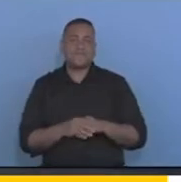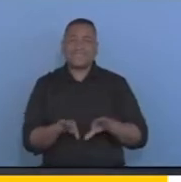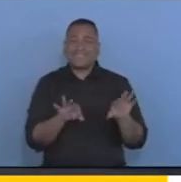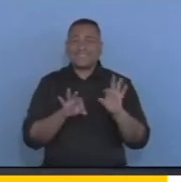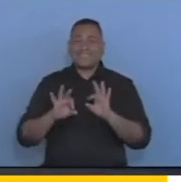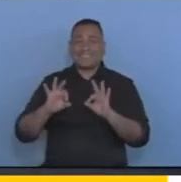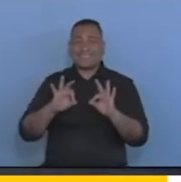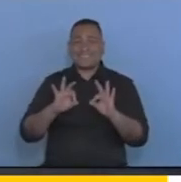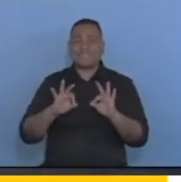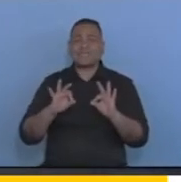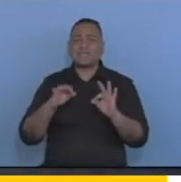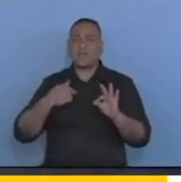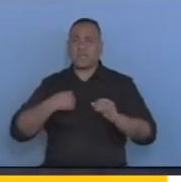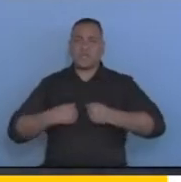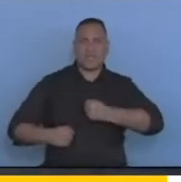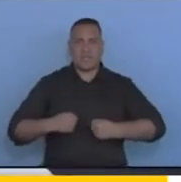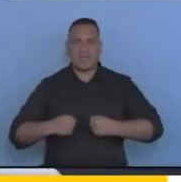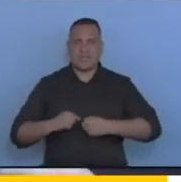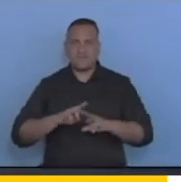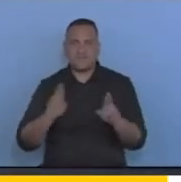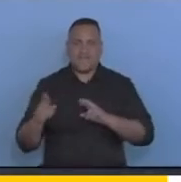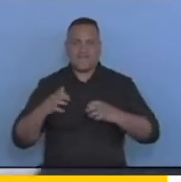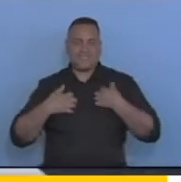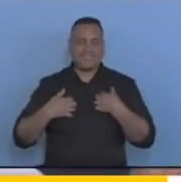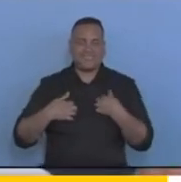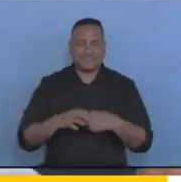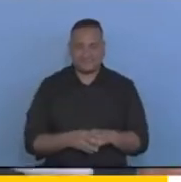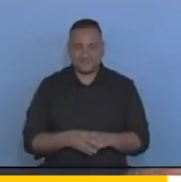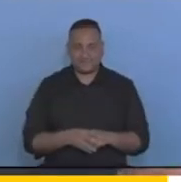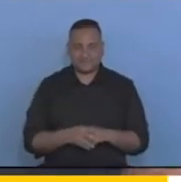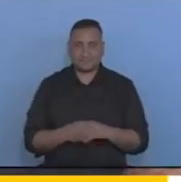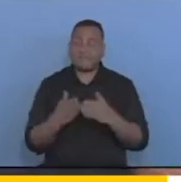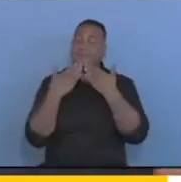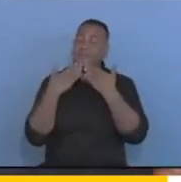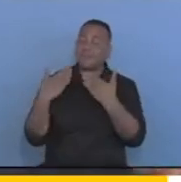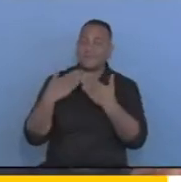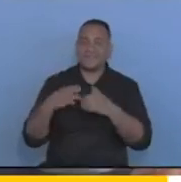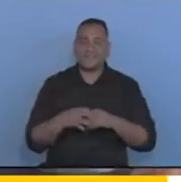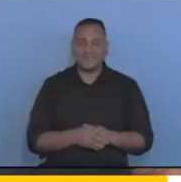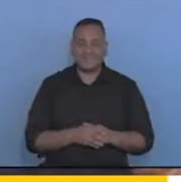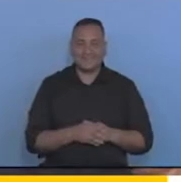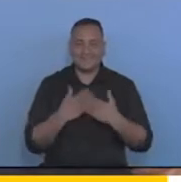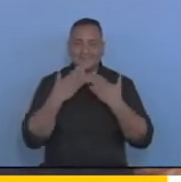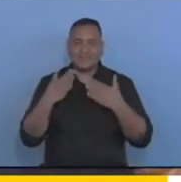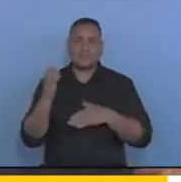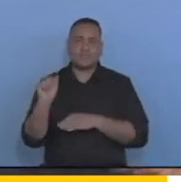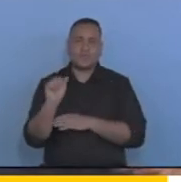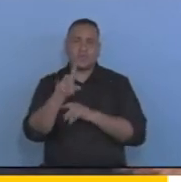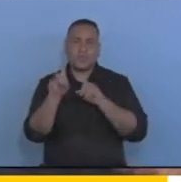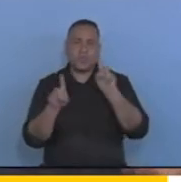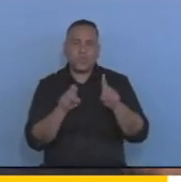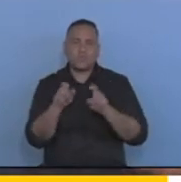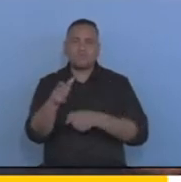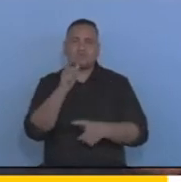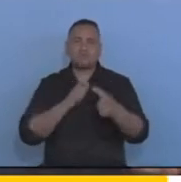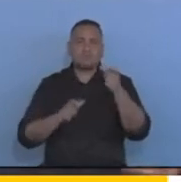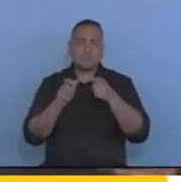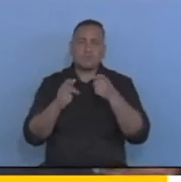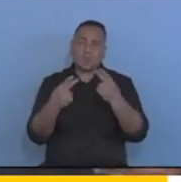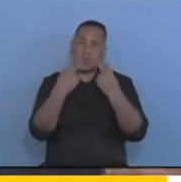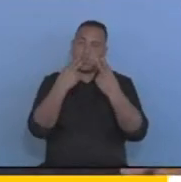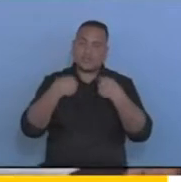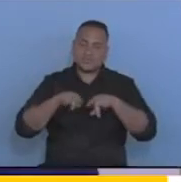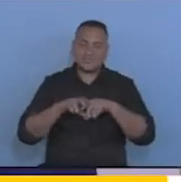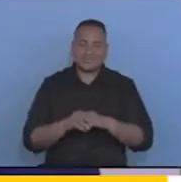quite electric. Thank you very much. In so many ways. Colleagues and to our viewers. Thank you very much. Thank you very much,